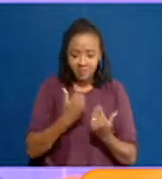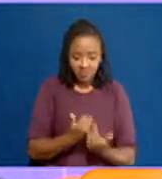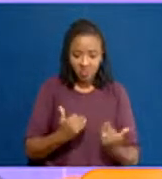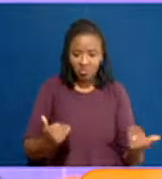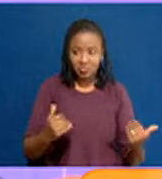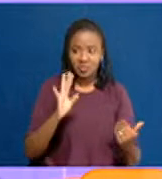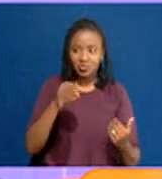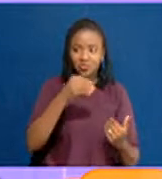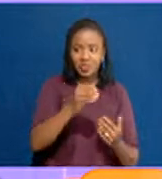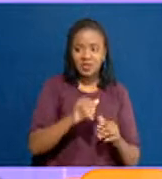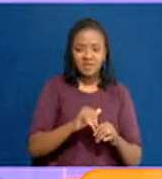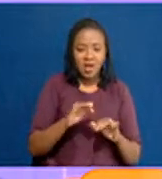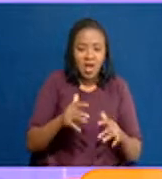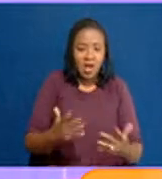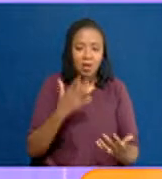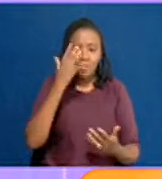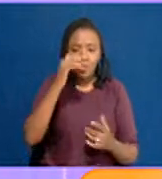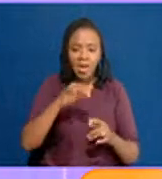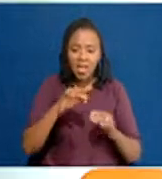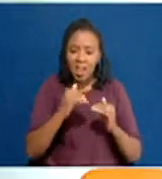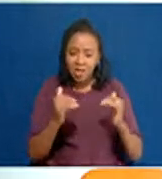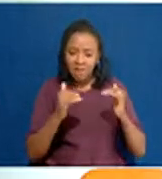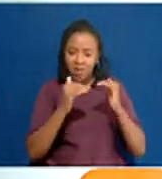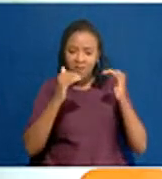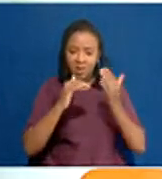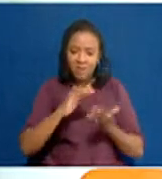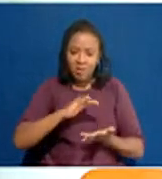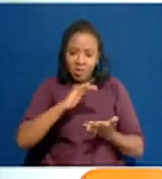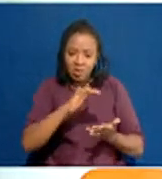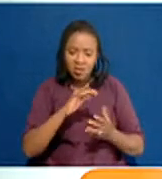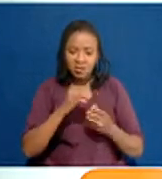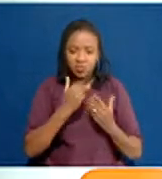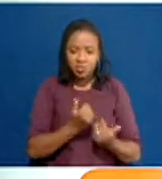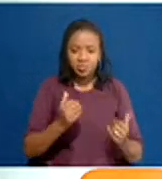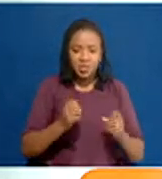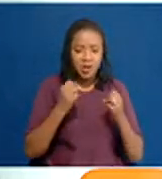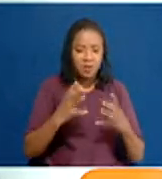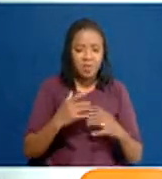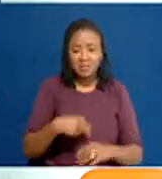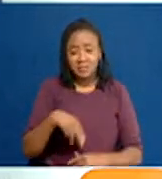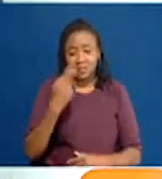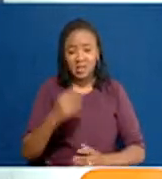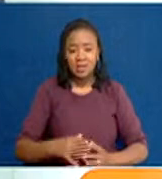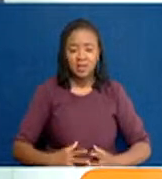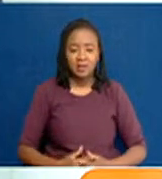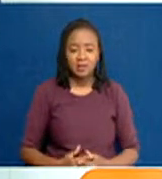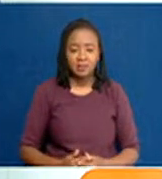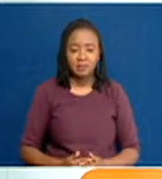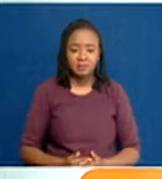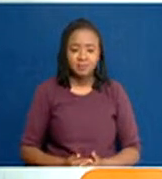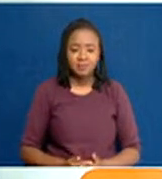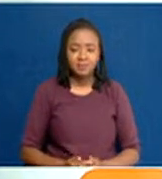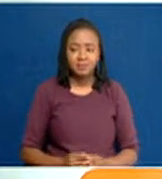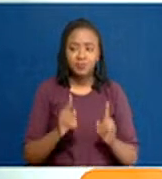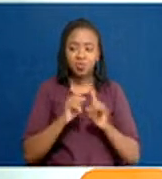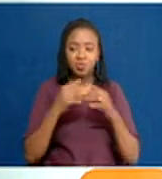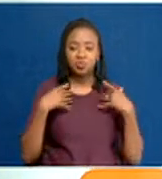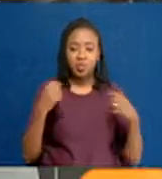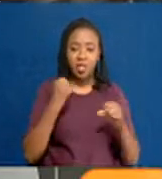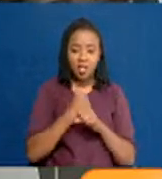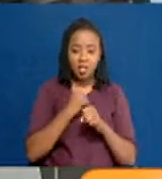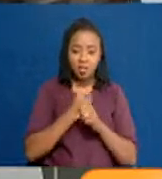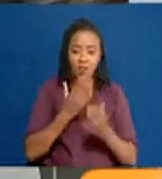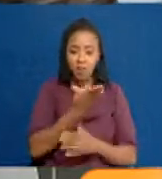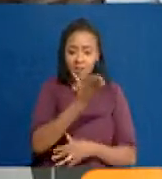children because the volumes are quite high. Further, health workers in Kisumu are undergoing training on the use of the